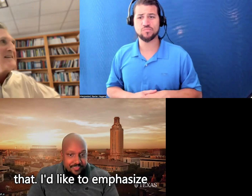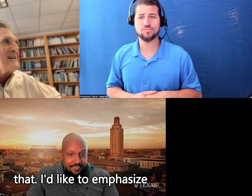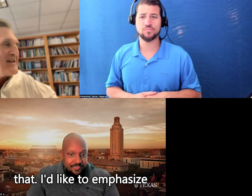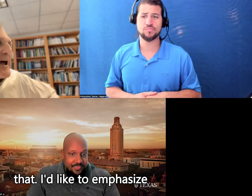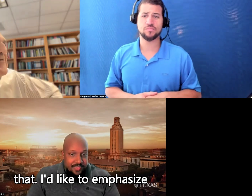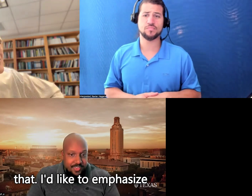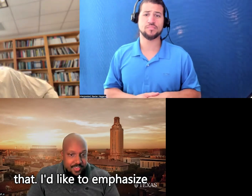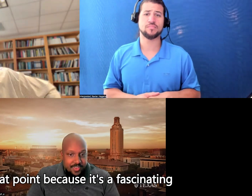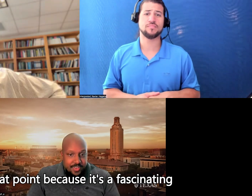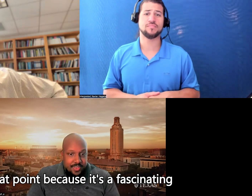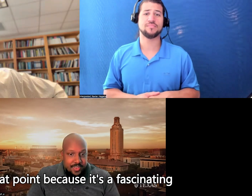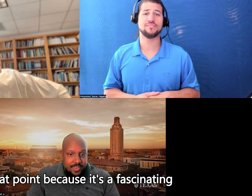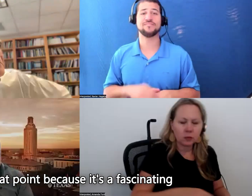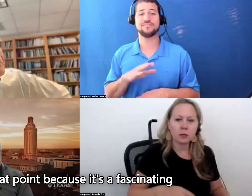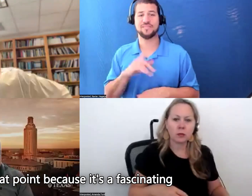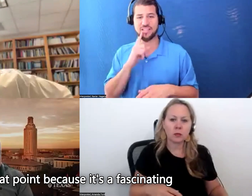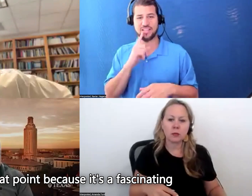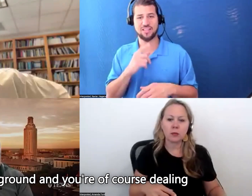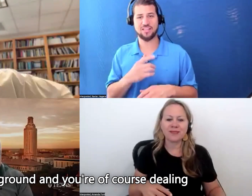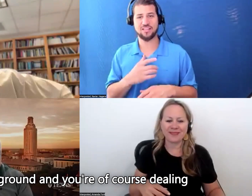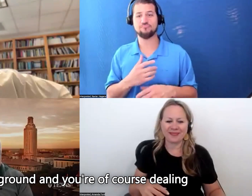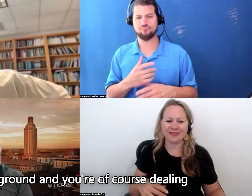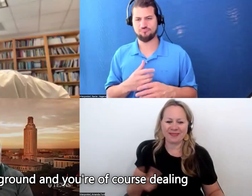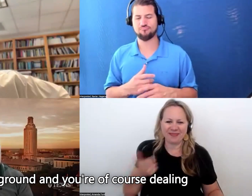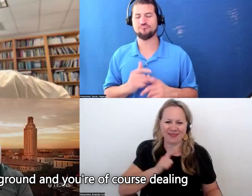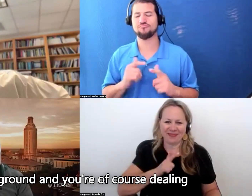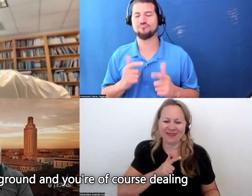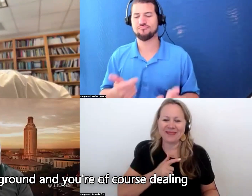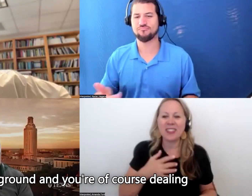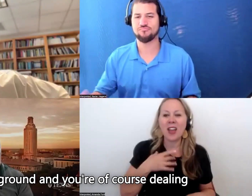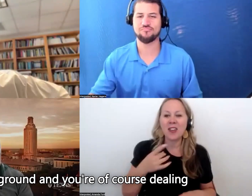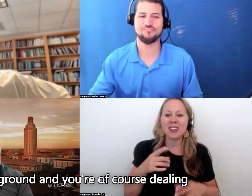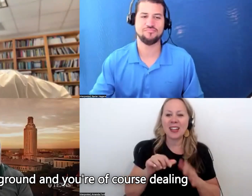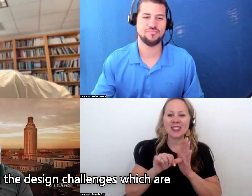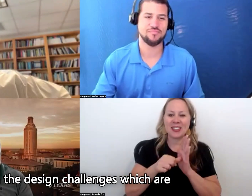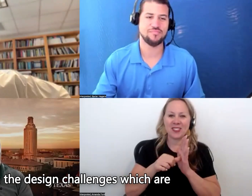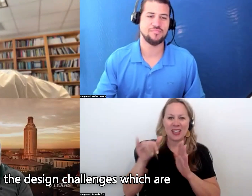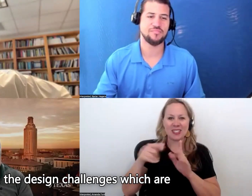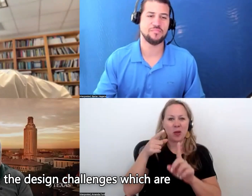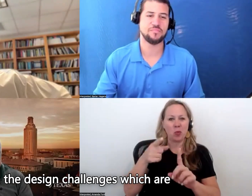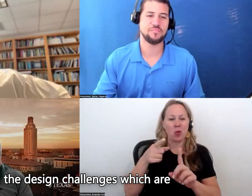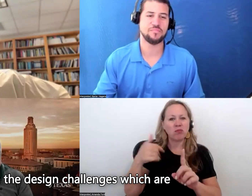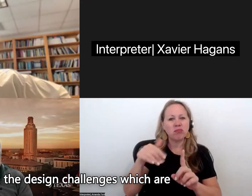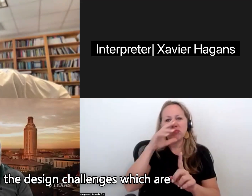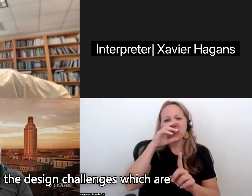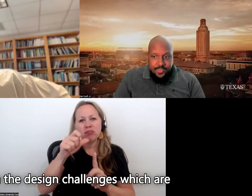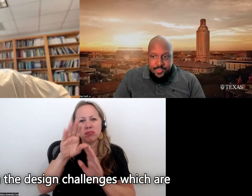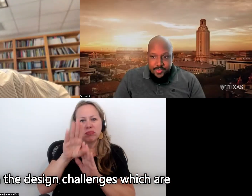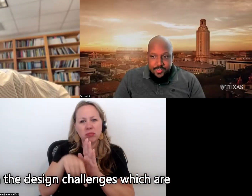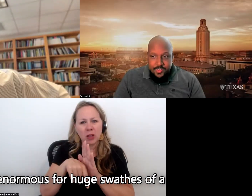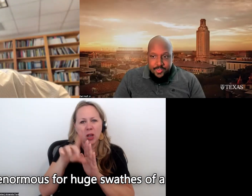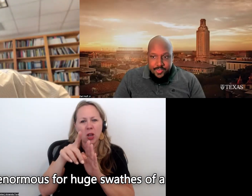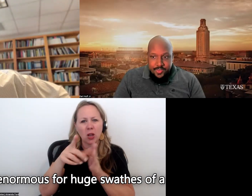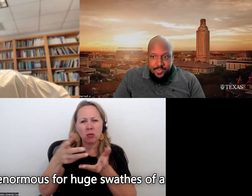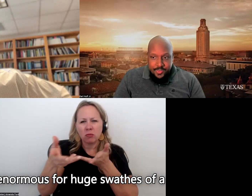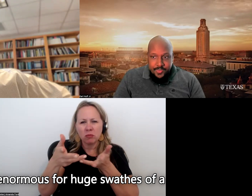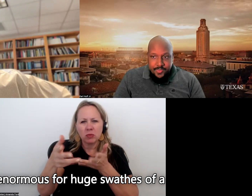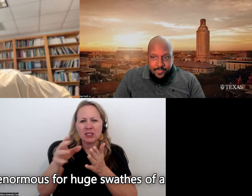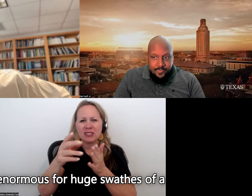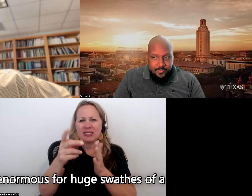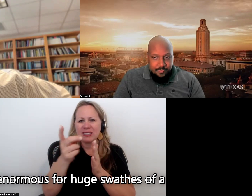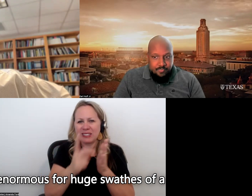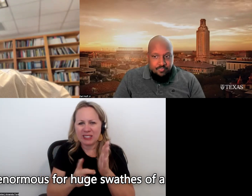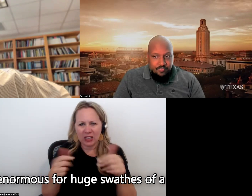like to emphasize that point because it's a fascinating background, and you, of course, dealing in the design challenges, which are